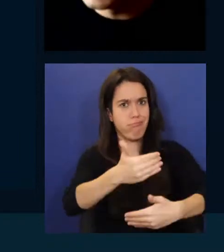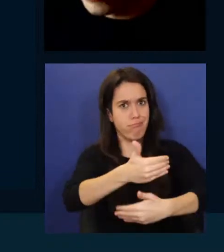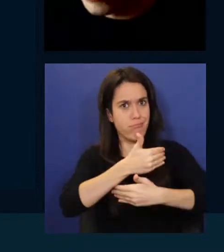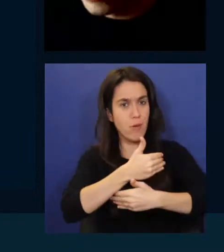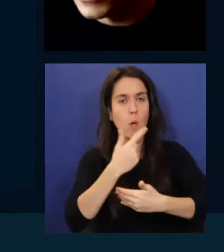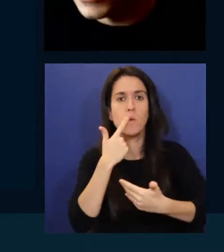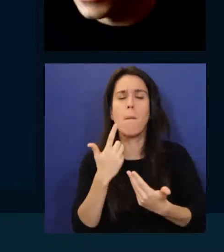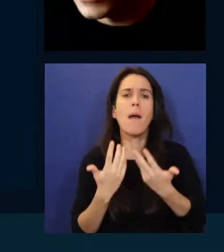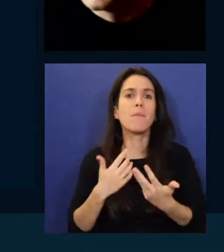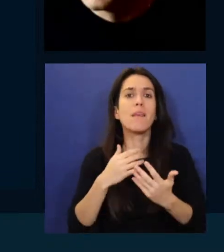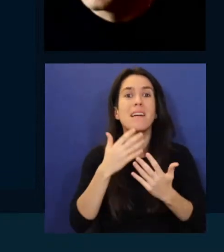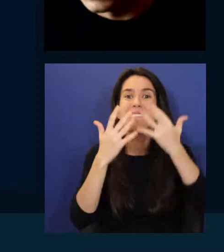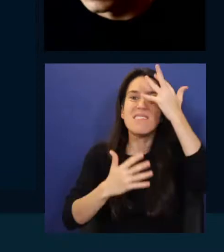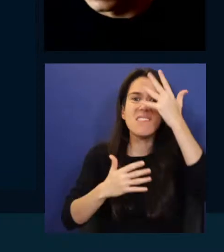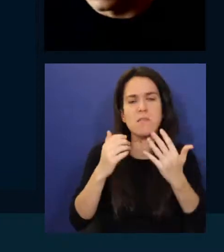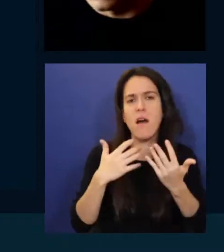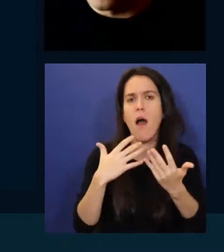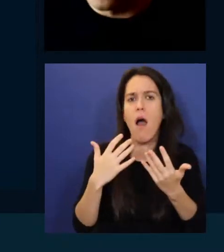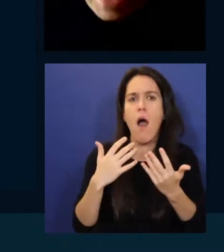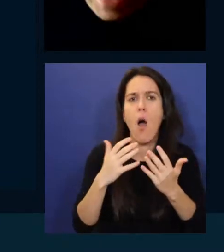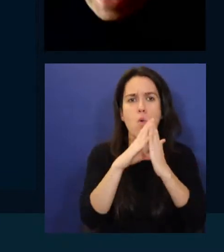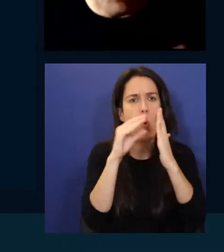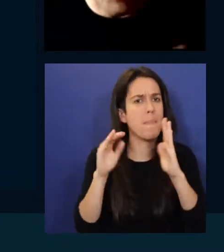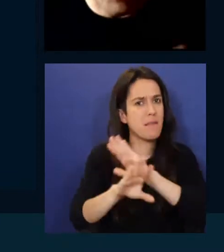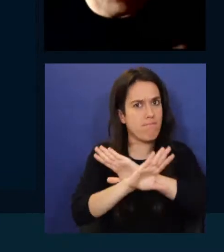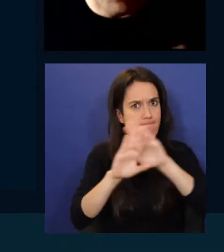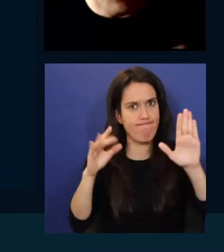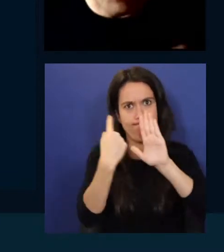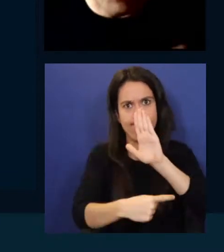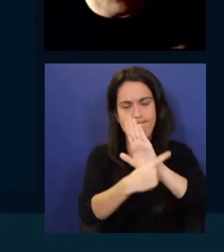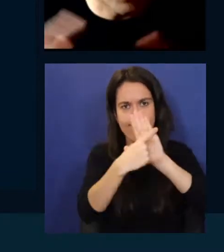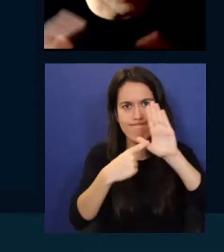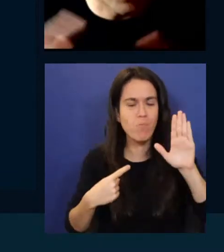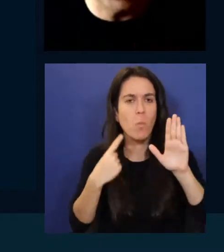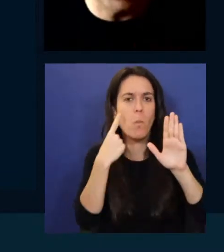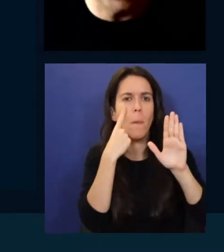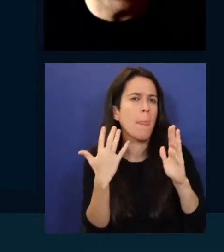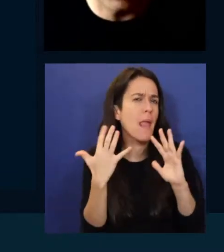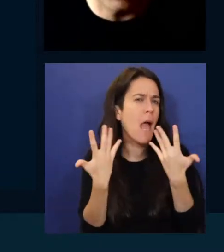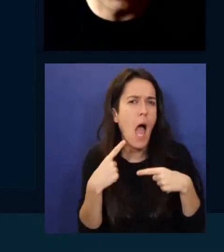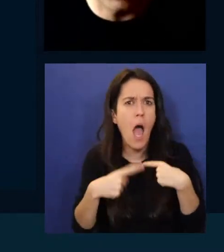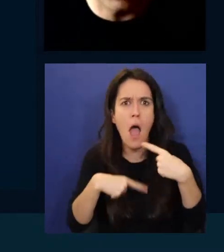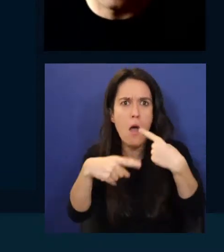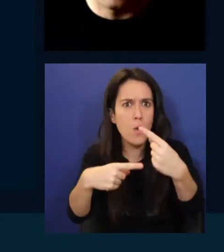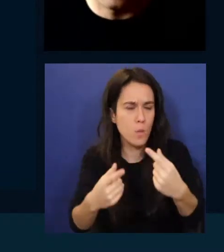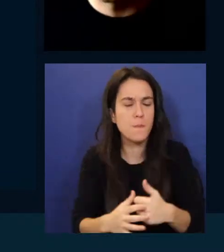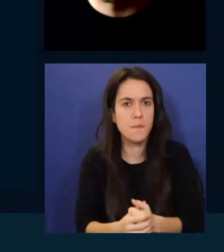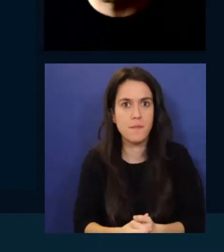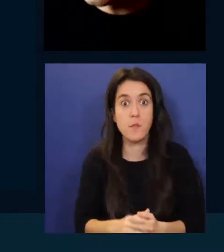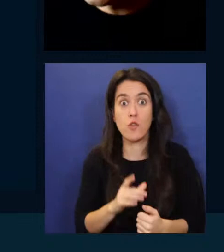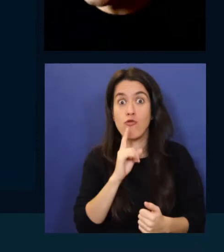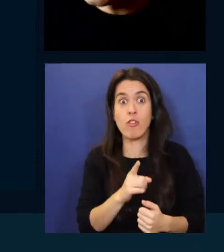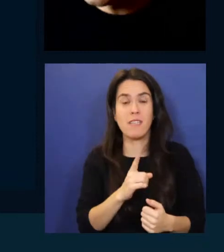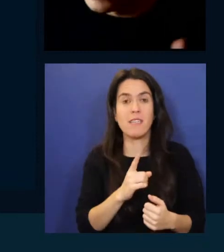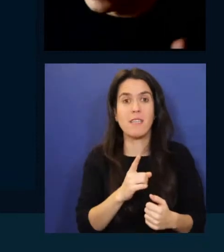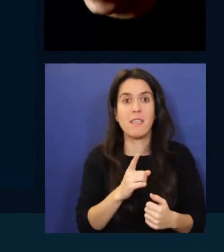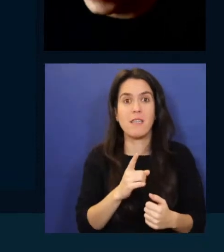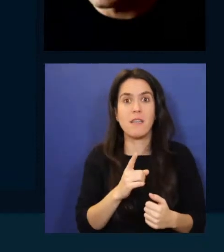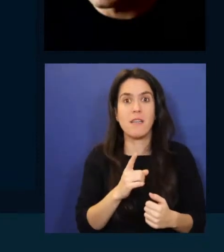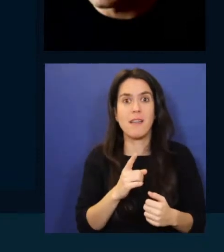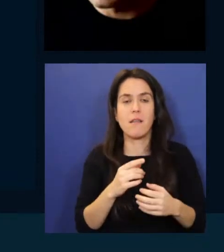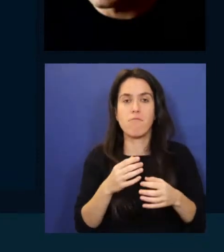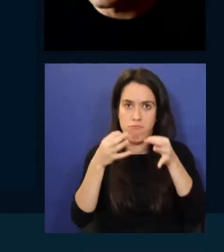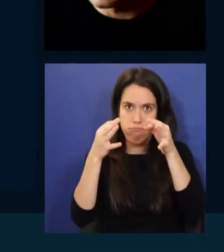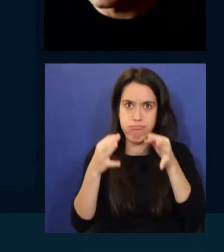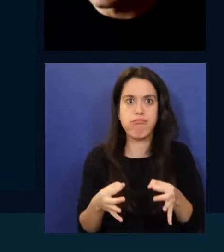data, and restrict the number of queries that you can run against it and such, just to ensure that you're not leaking too much,